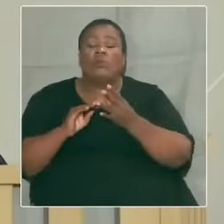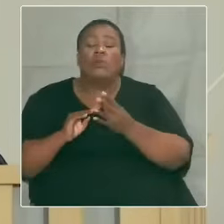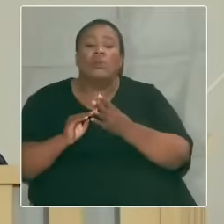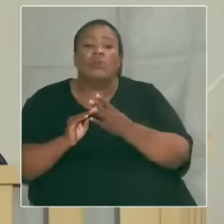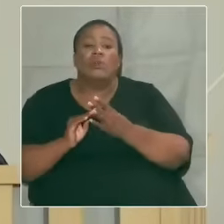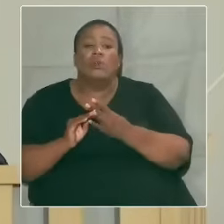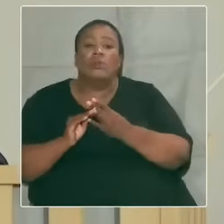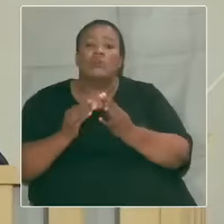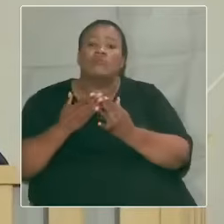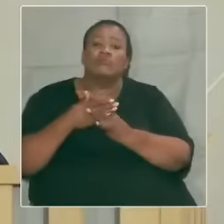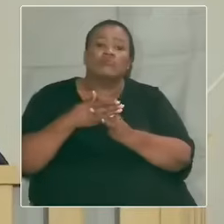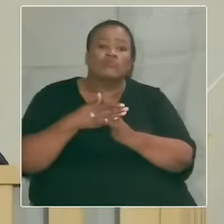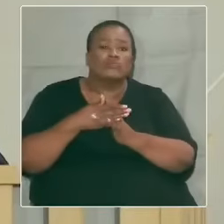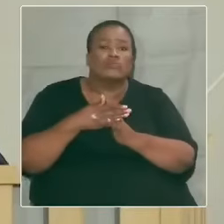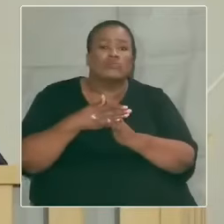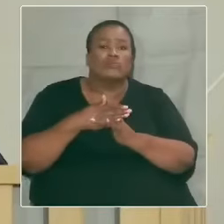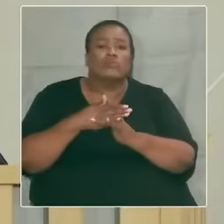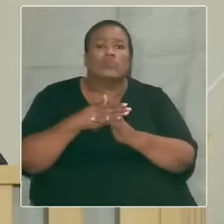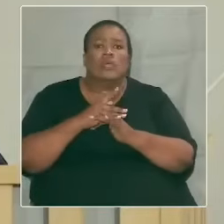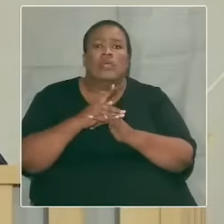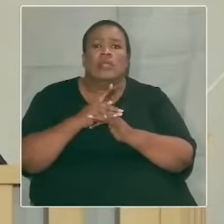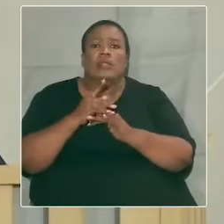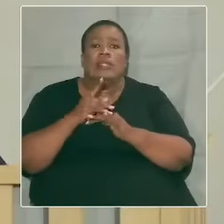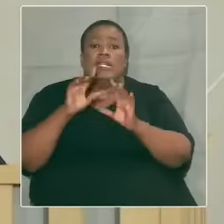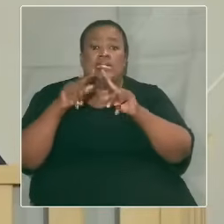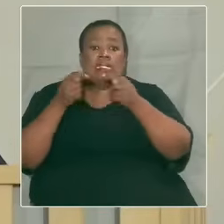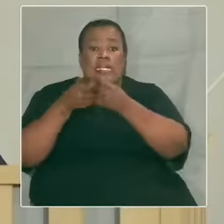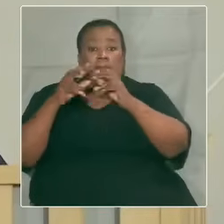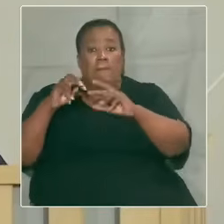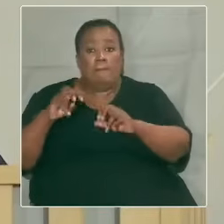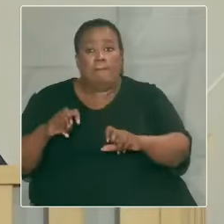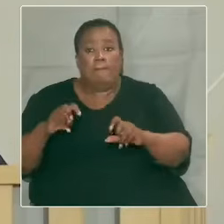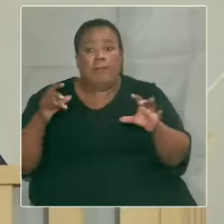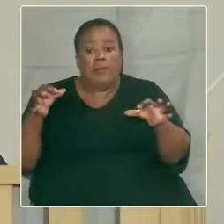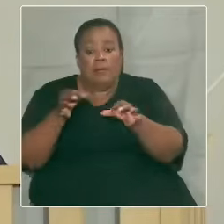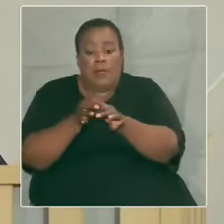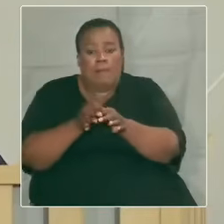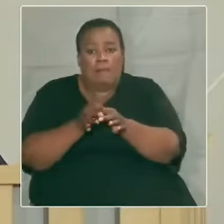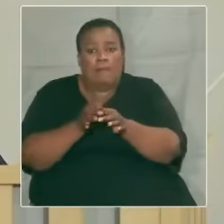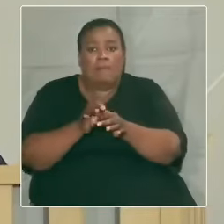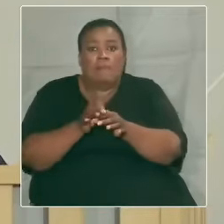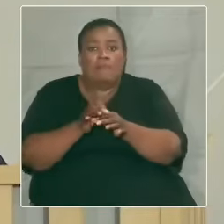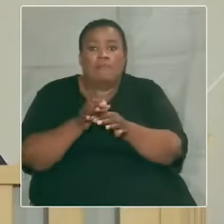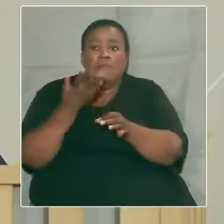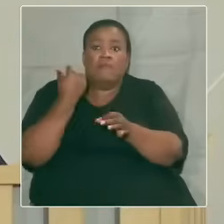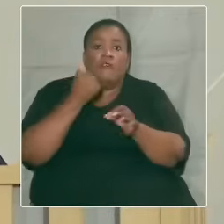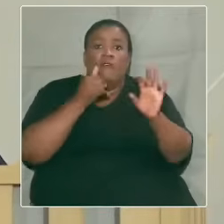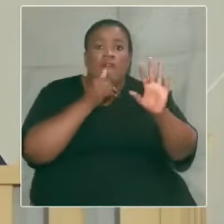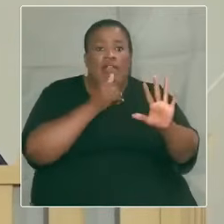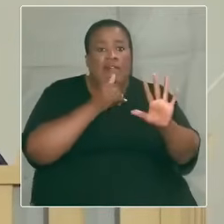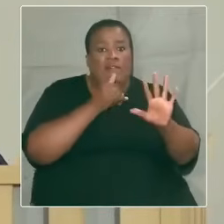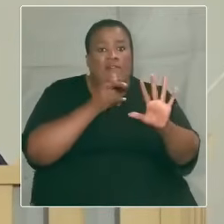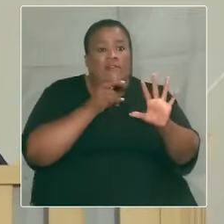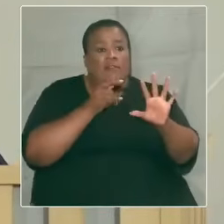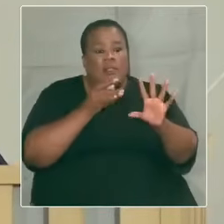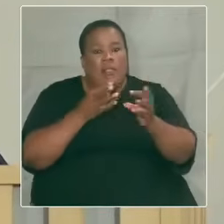reduction of the investigation team from 5 to 2 members, particularly due to the